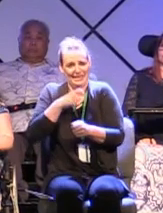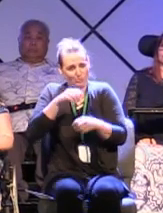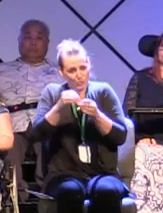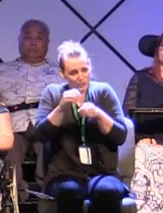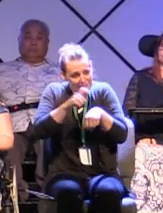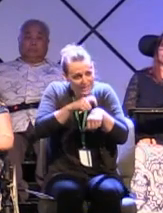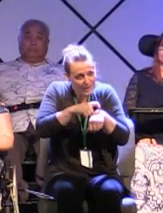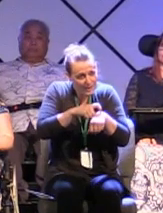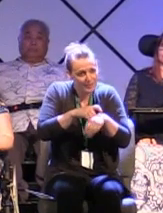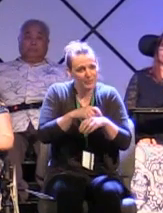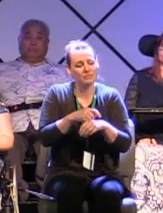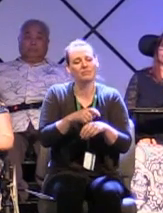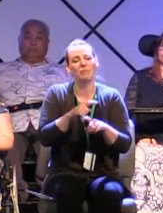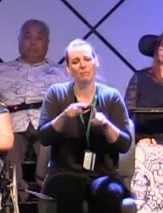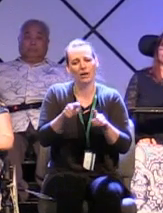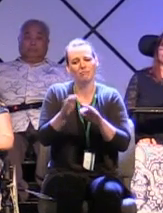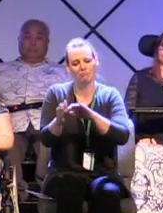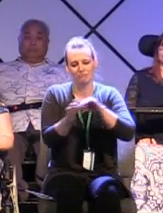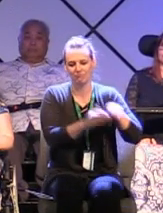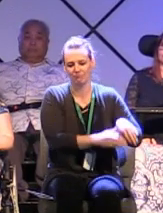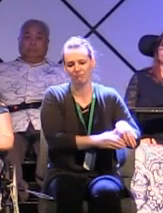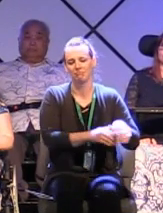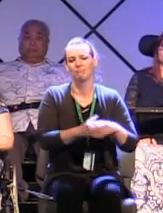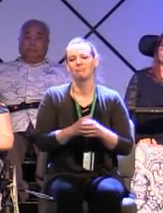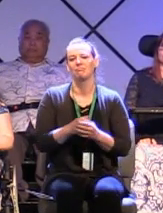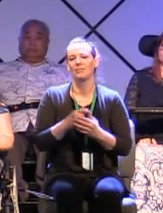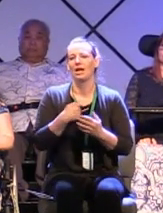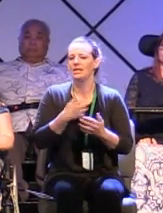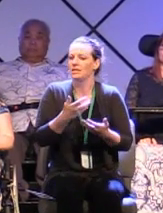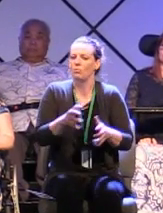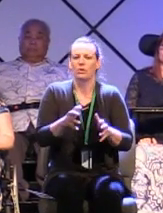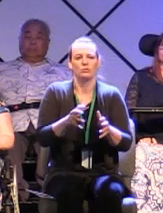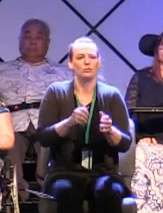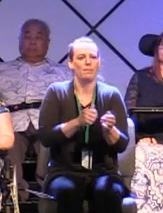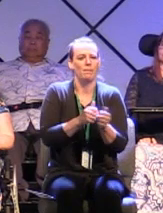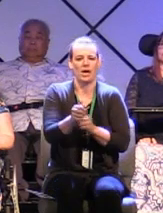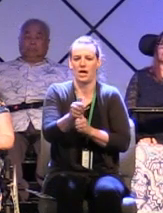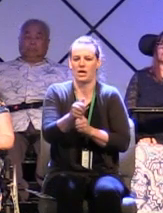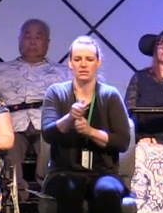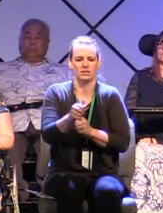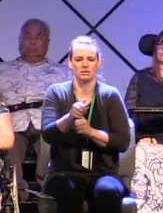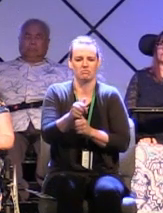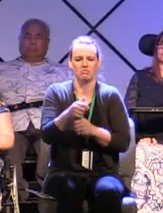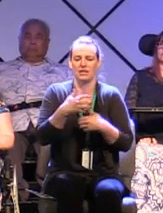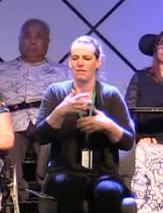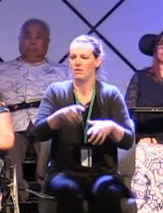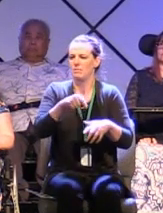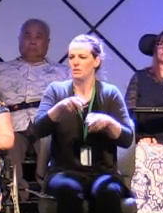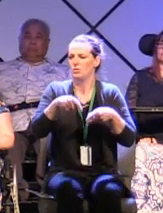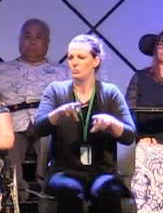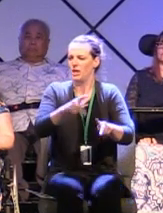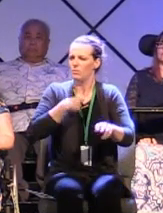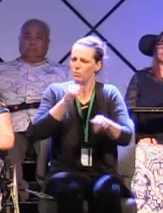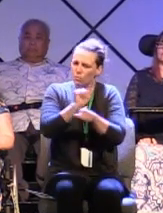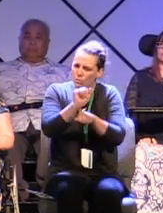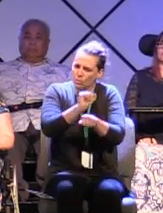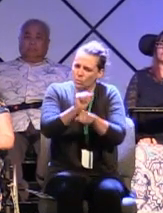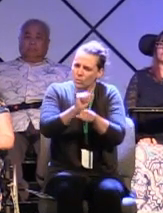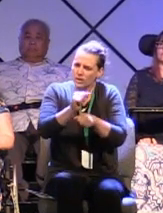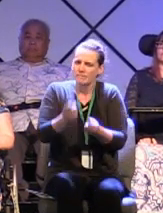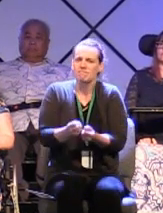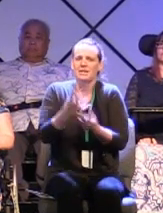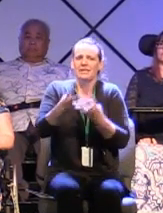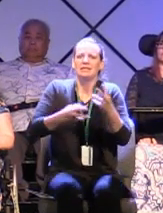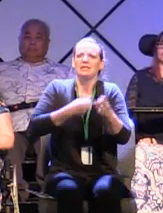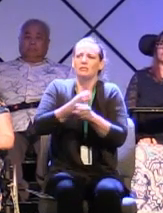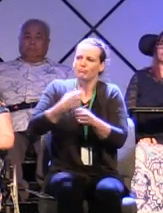Despite this, I didn't want to pass up on this opportunity, one that I've been working towards for years.